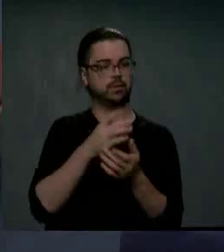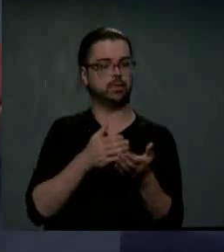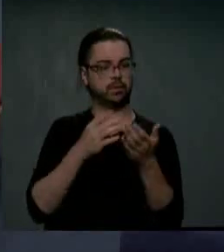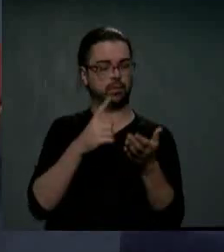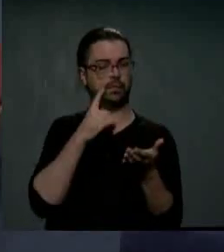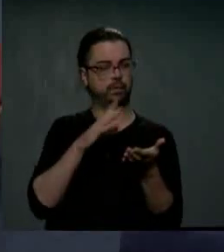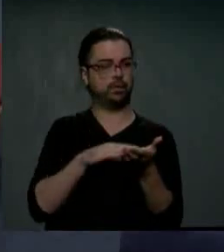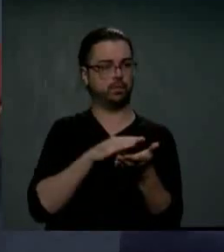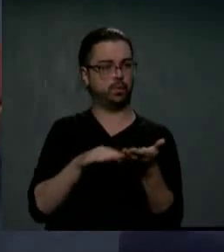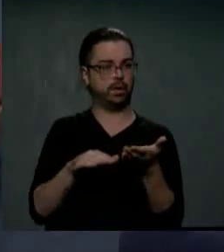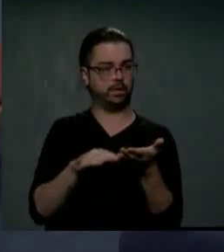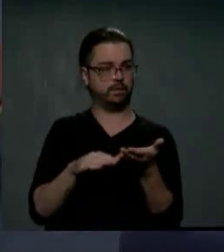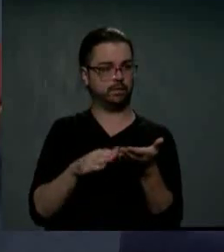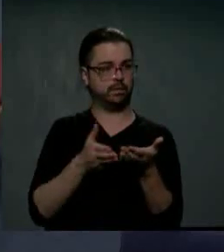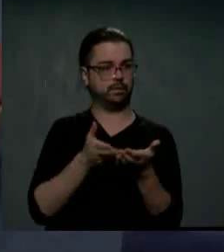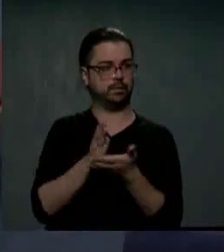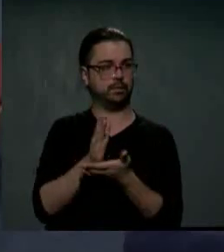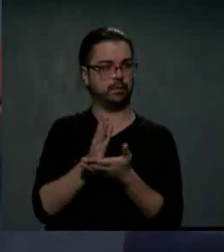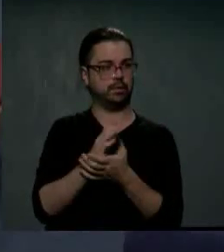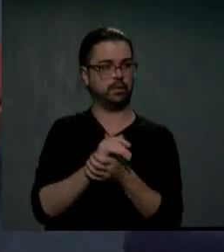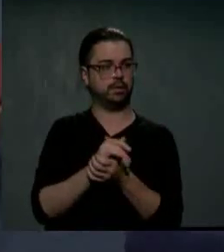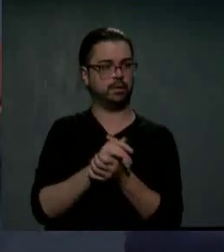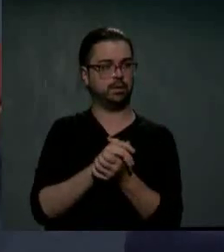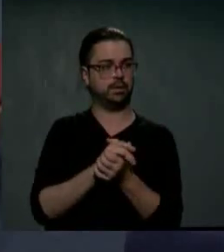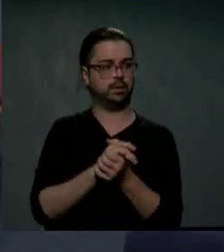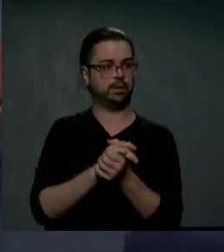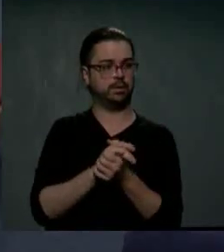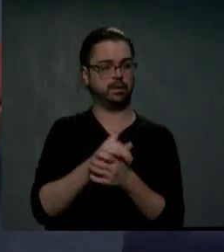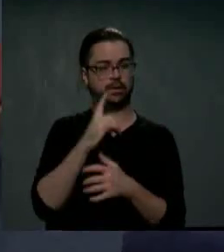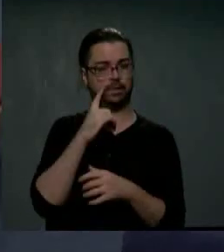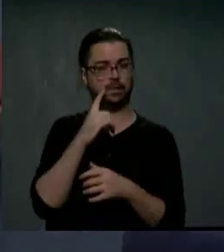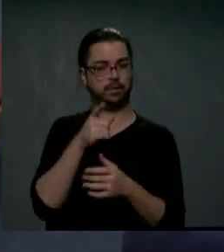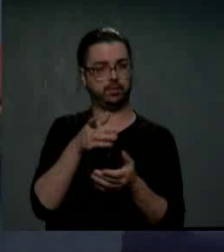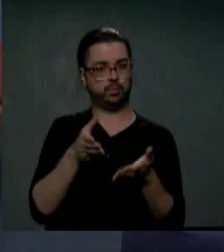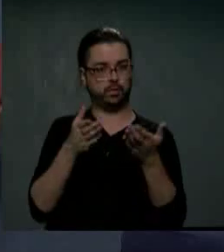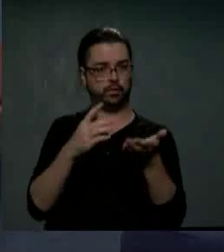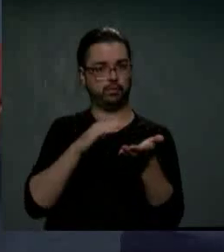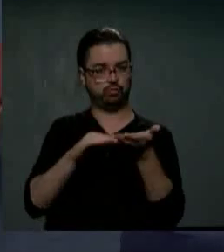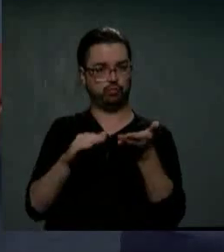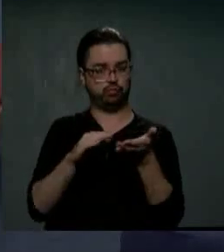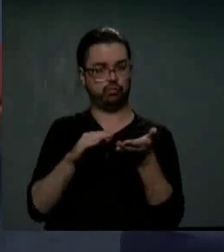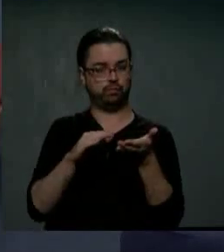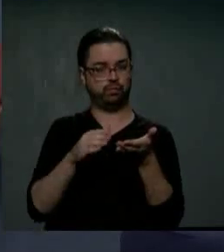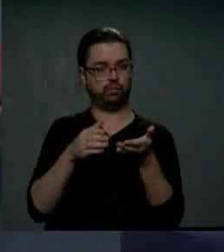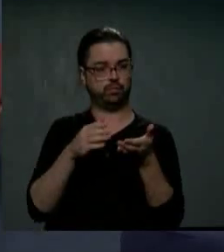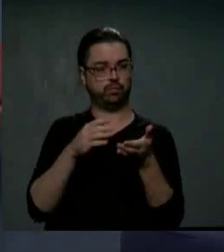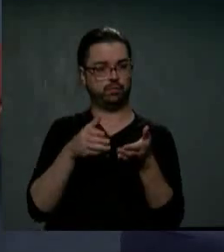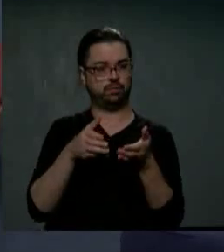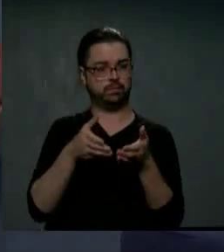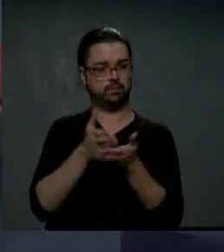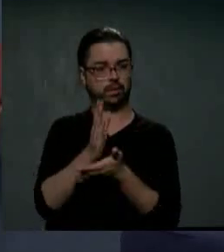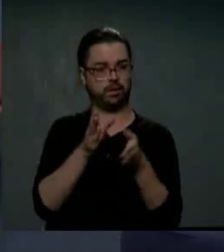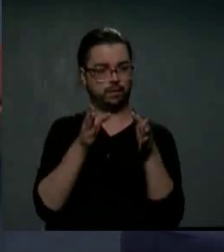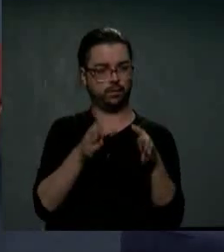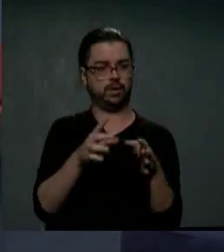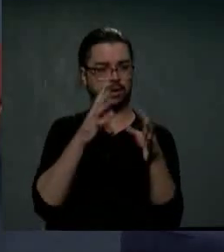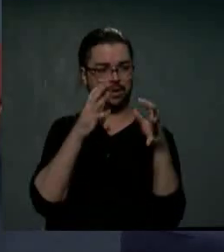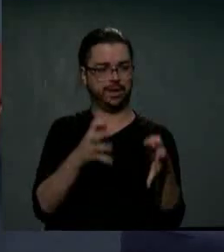the waiver of the right-of-way dedication for A Street and the radial dedication for A and Van